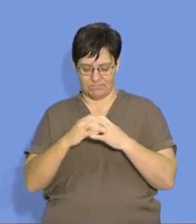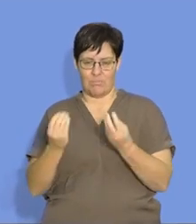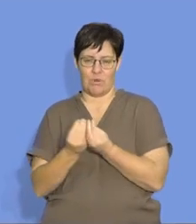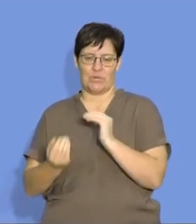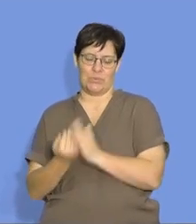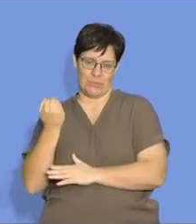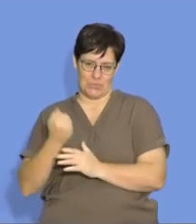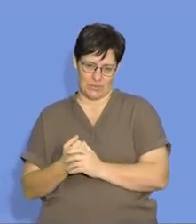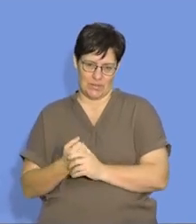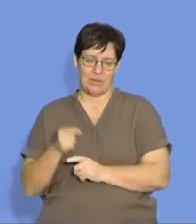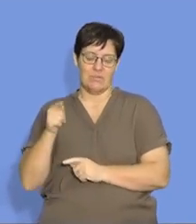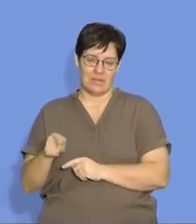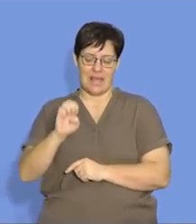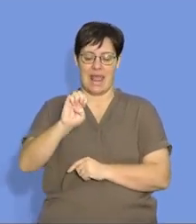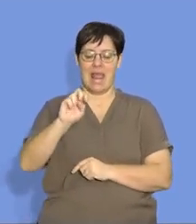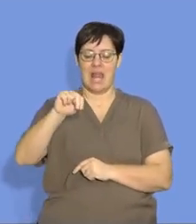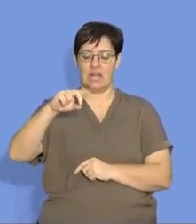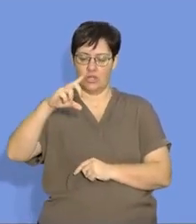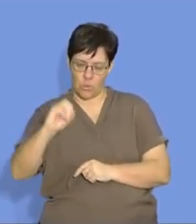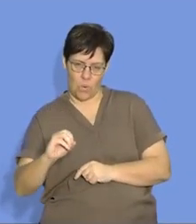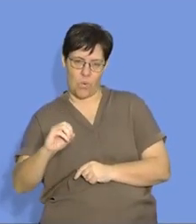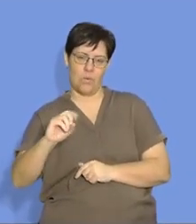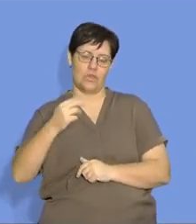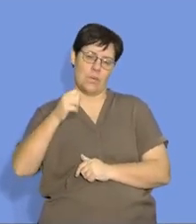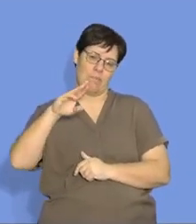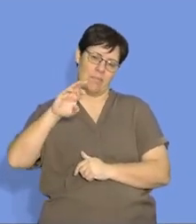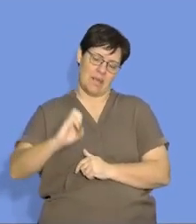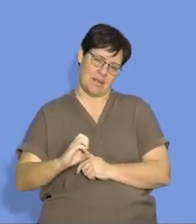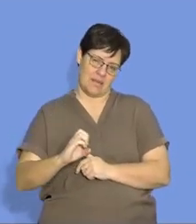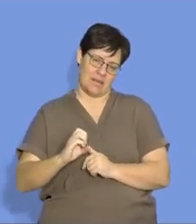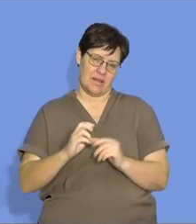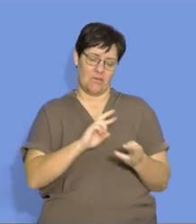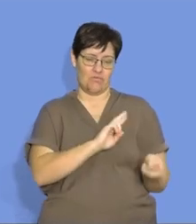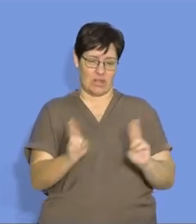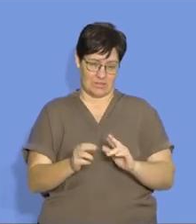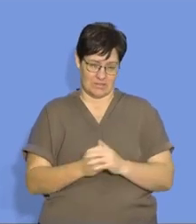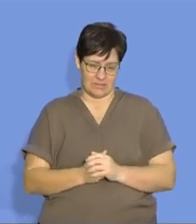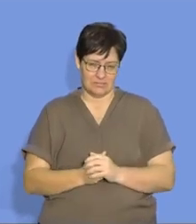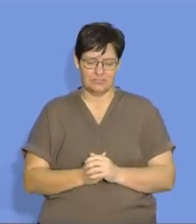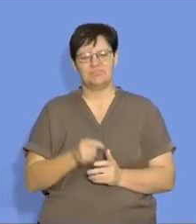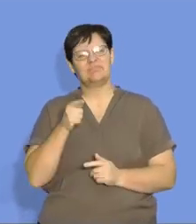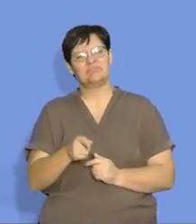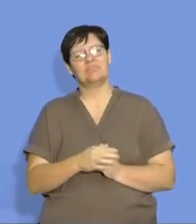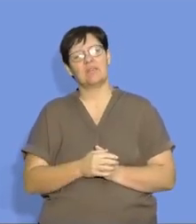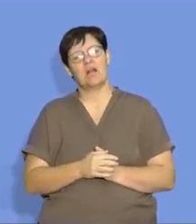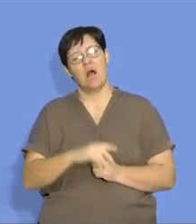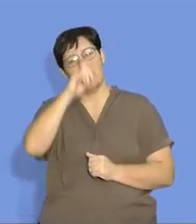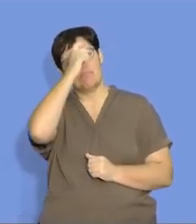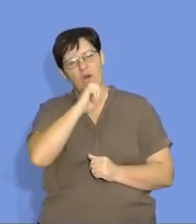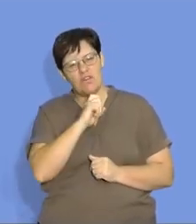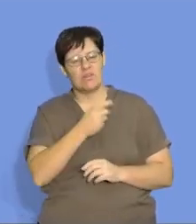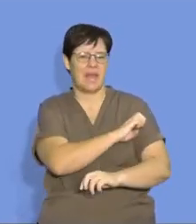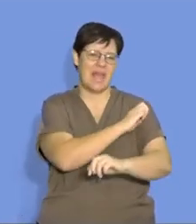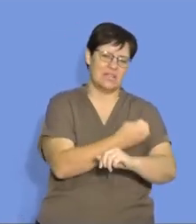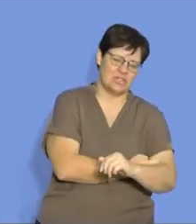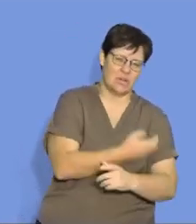formed. Therefore, it is an endothermic reaction. Right. And we now spoke about the